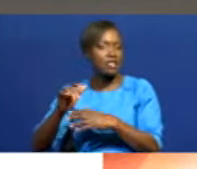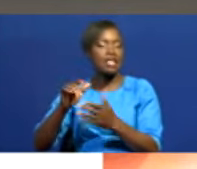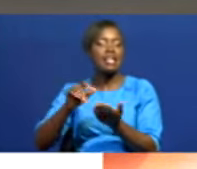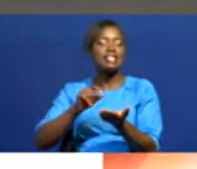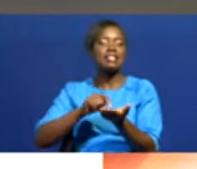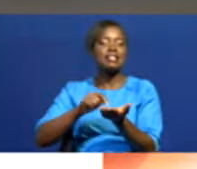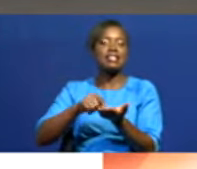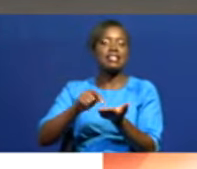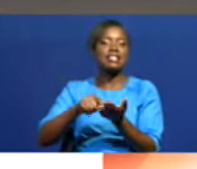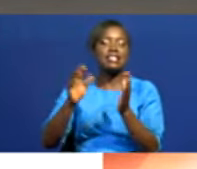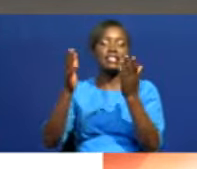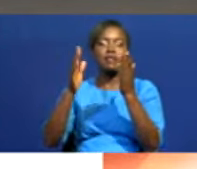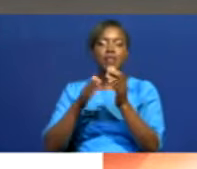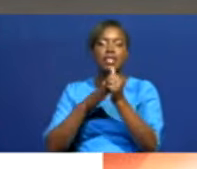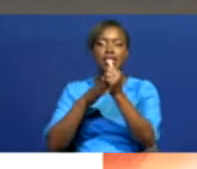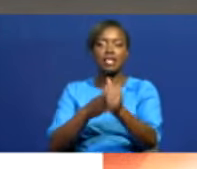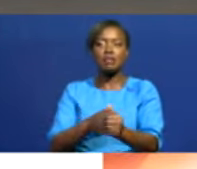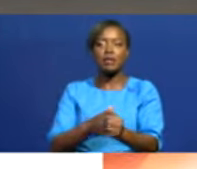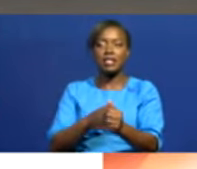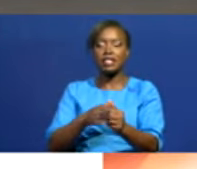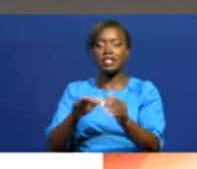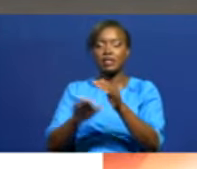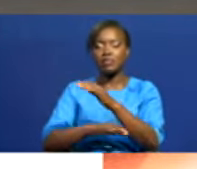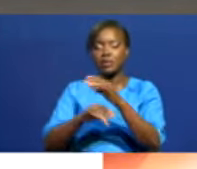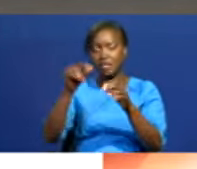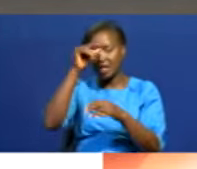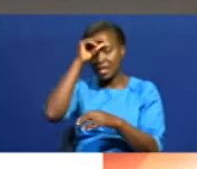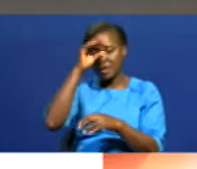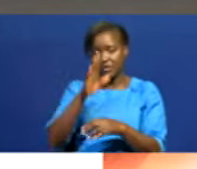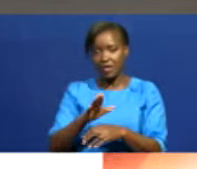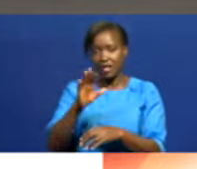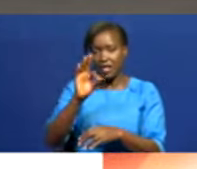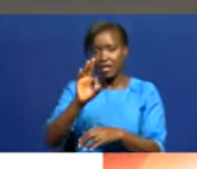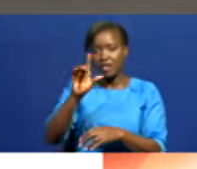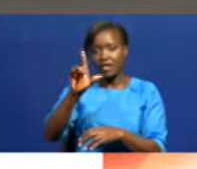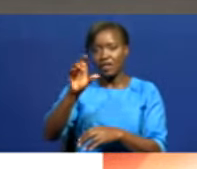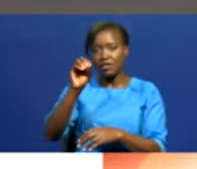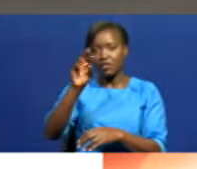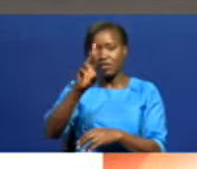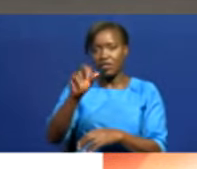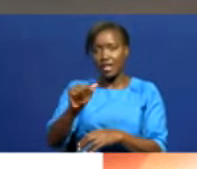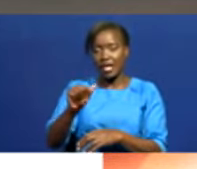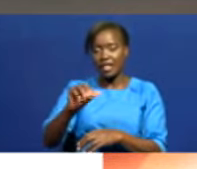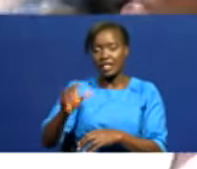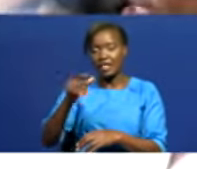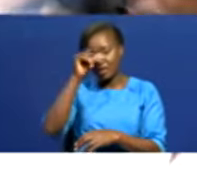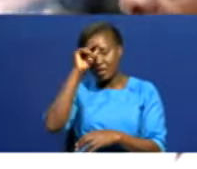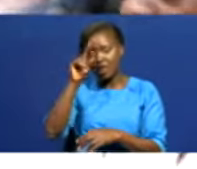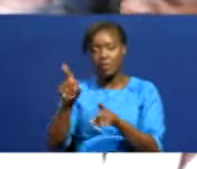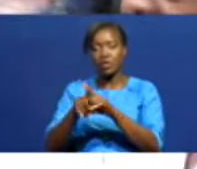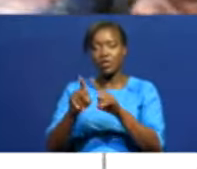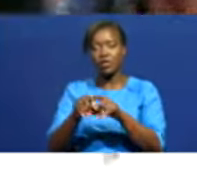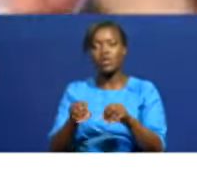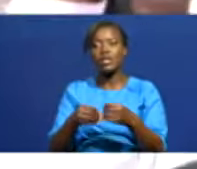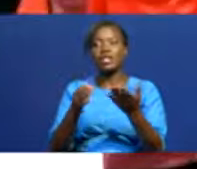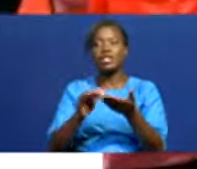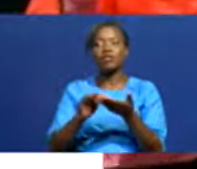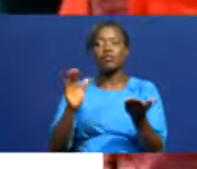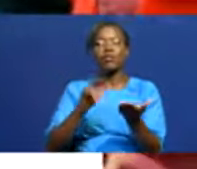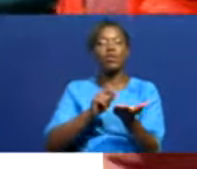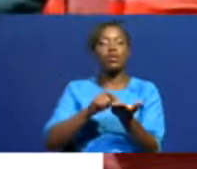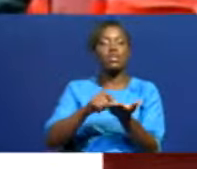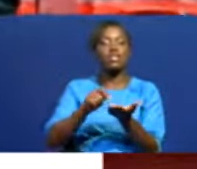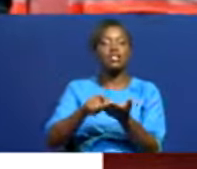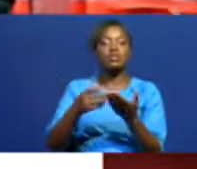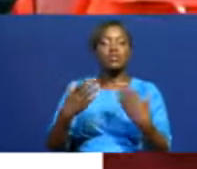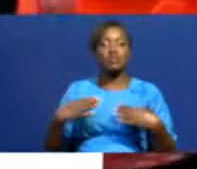in a ceremony presided over by the Kilifi Deputy Governor Flora Chibule. The county government also offered additional seeds to the locals in the